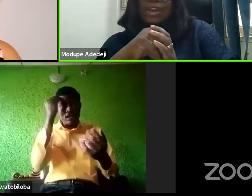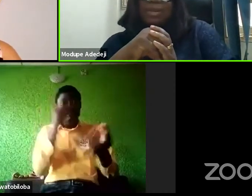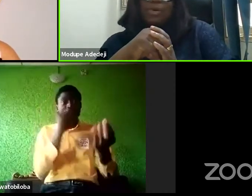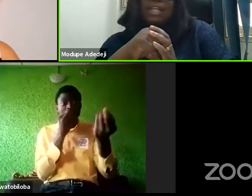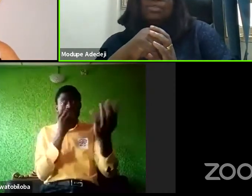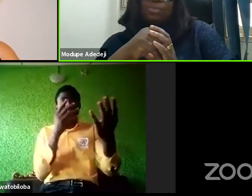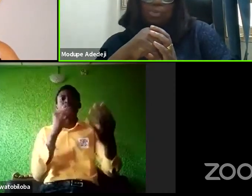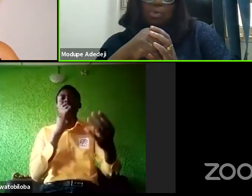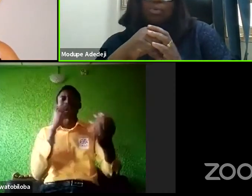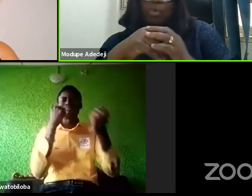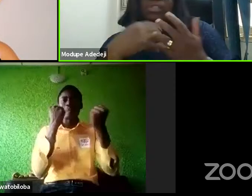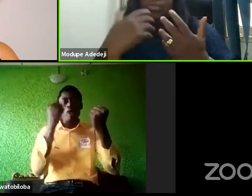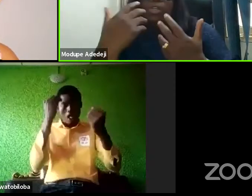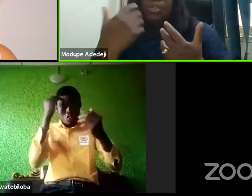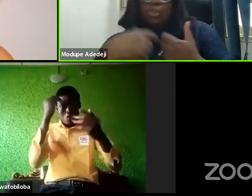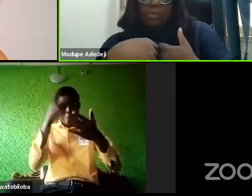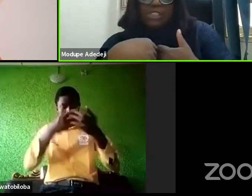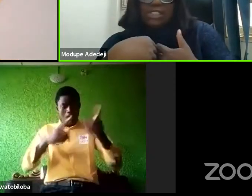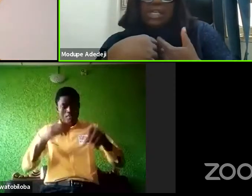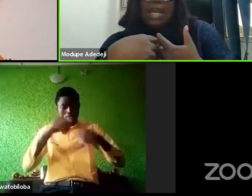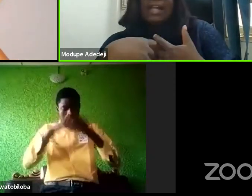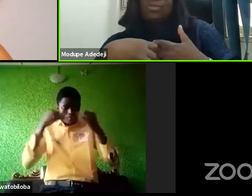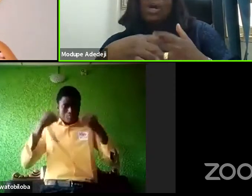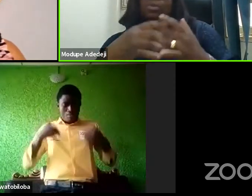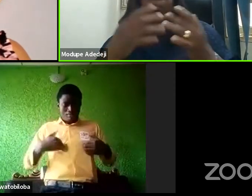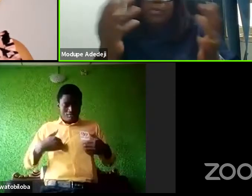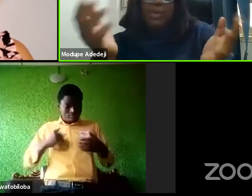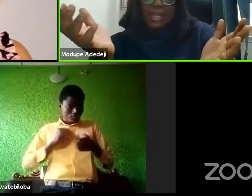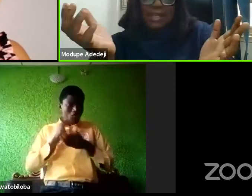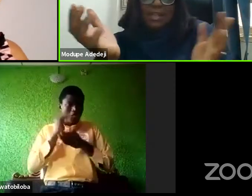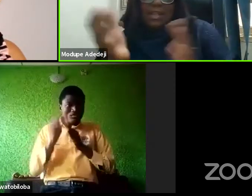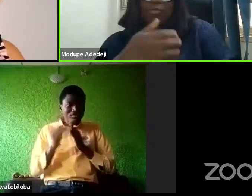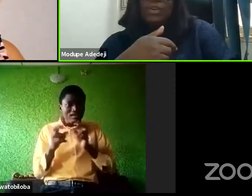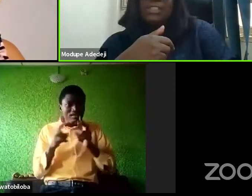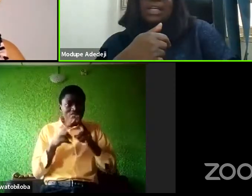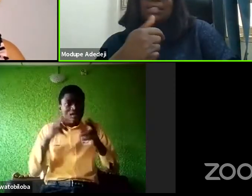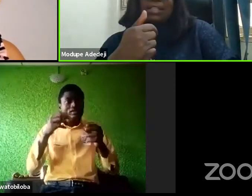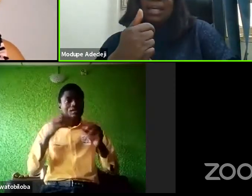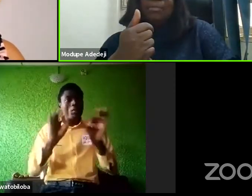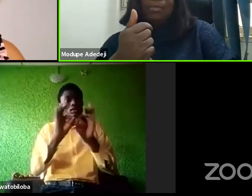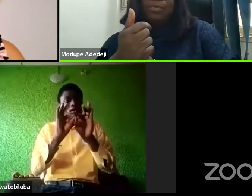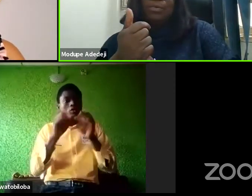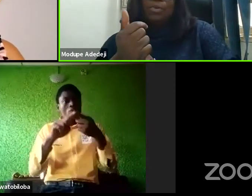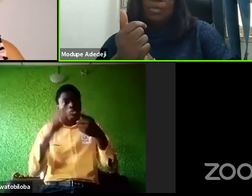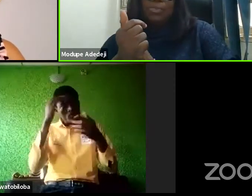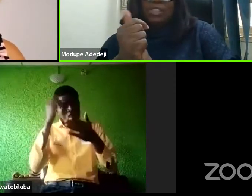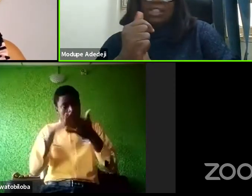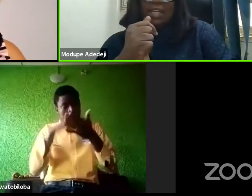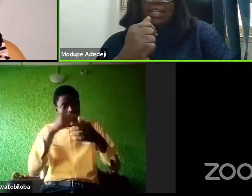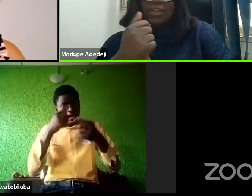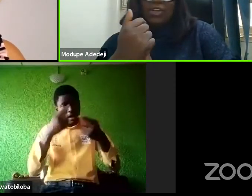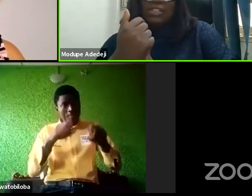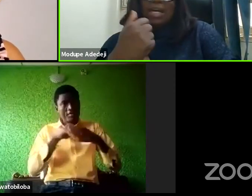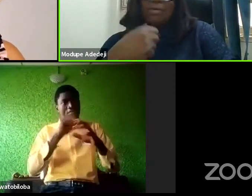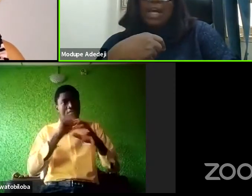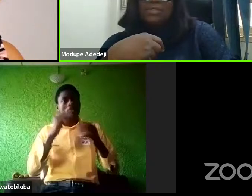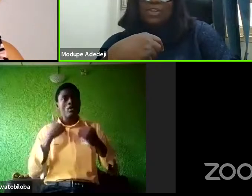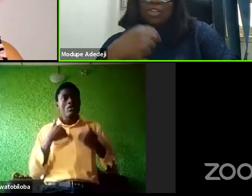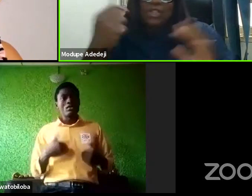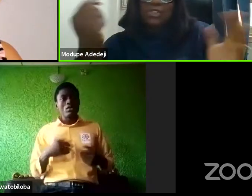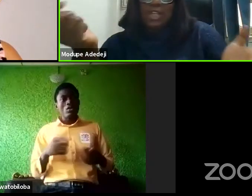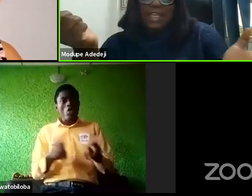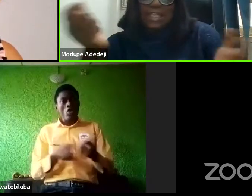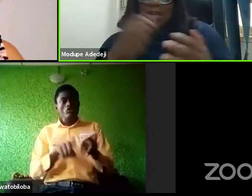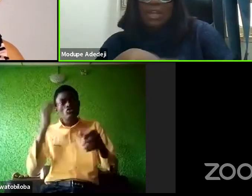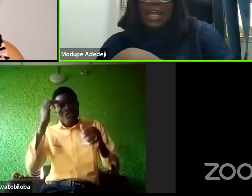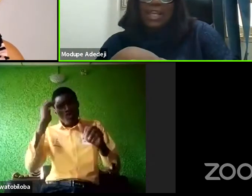And it's very important to know what is going on in your body and to know how to prepare. For instance, people come to see the gynecologist and we ask